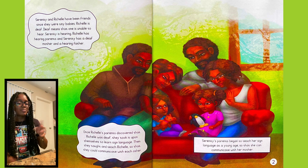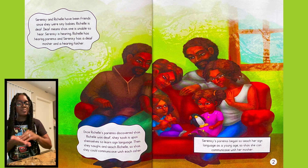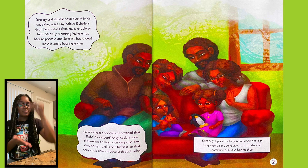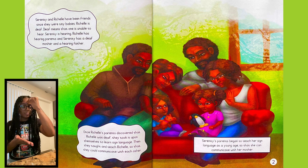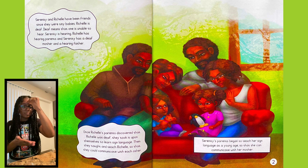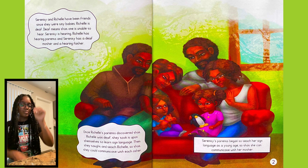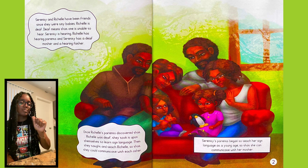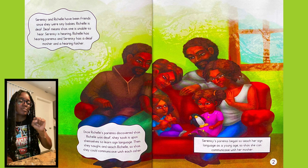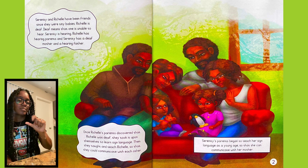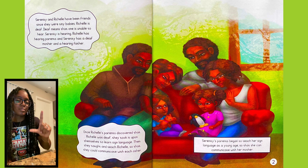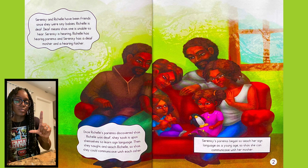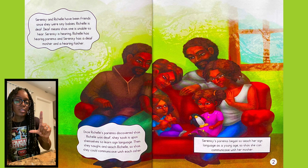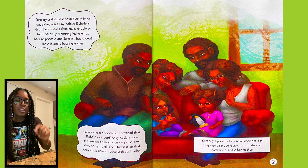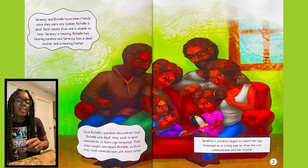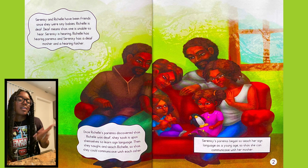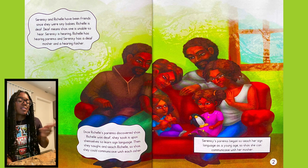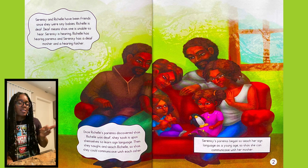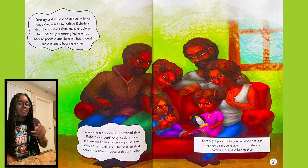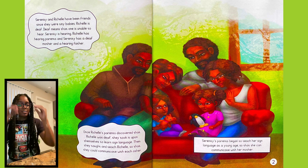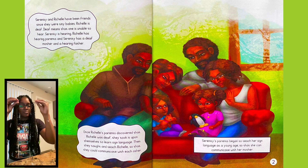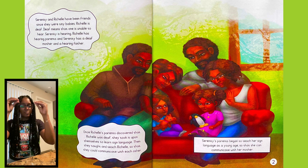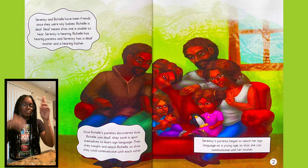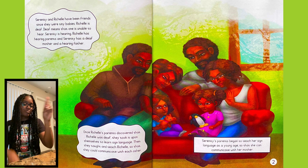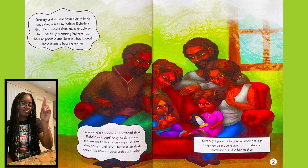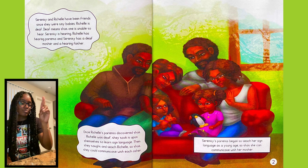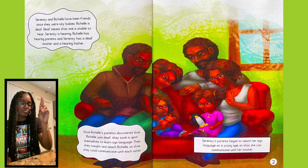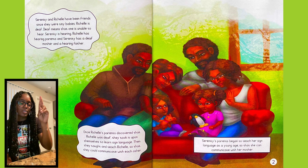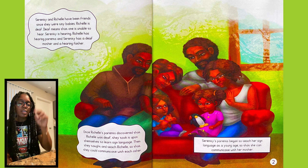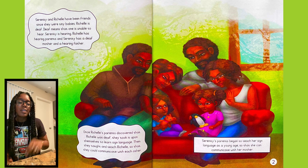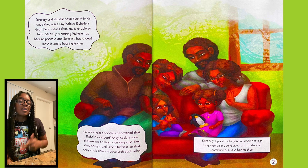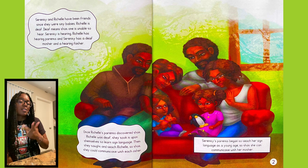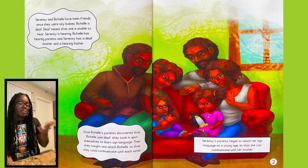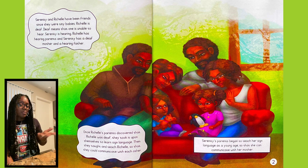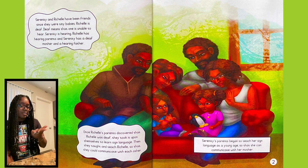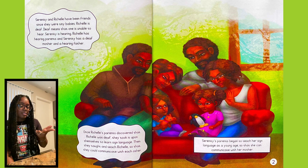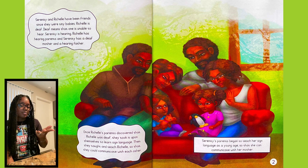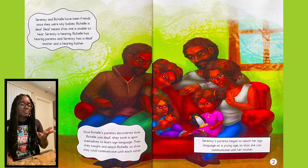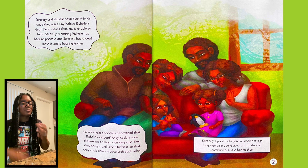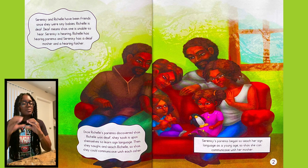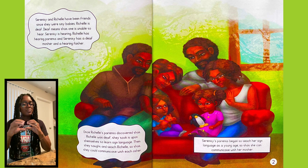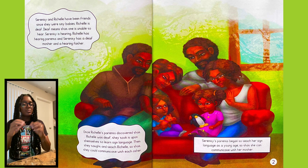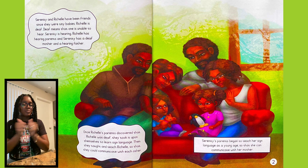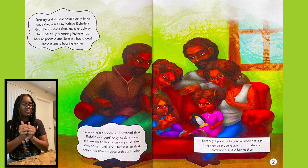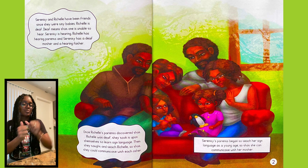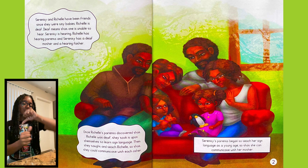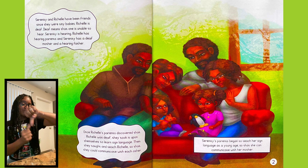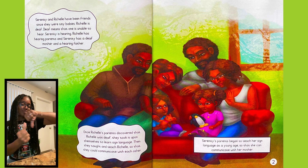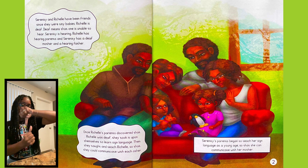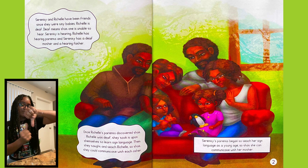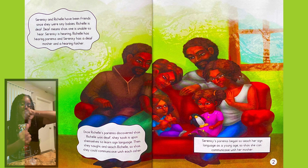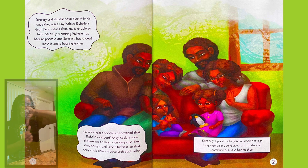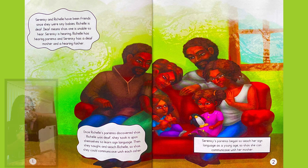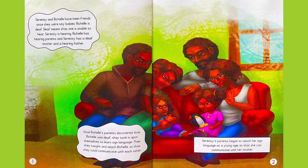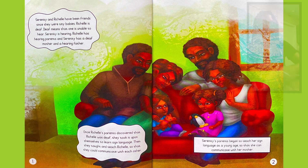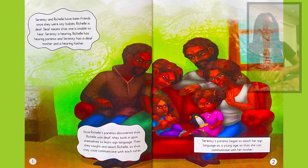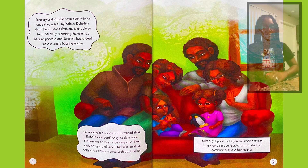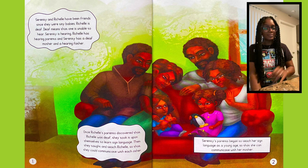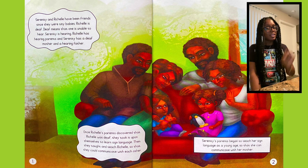sign language. Then they taught and teach Rochelle so that they could communicate with each